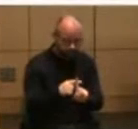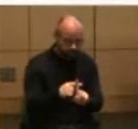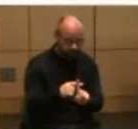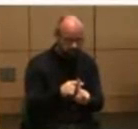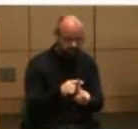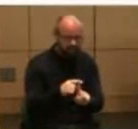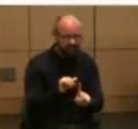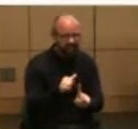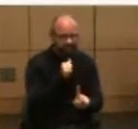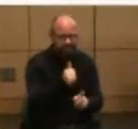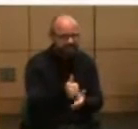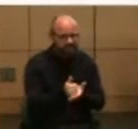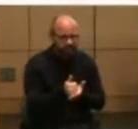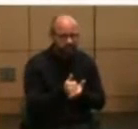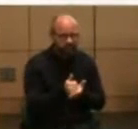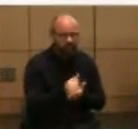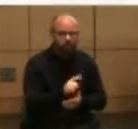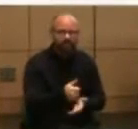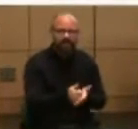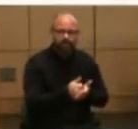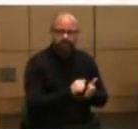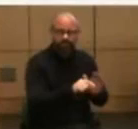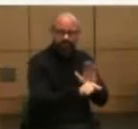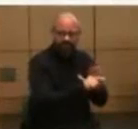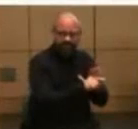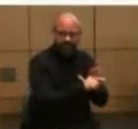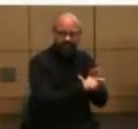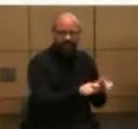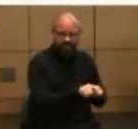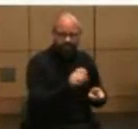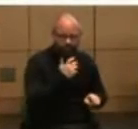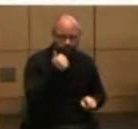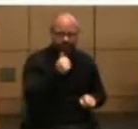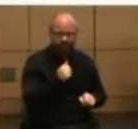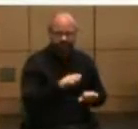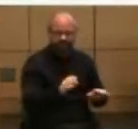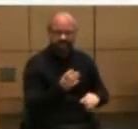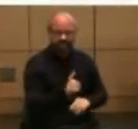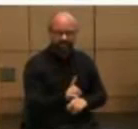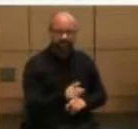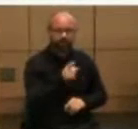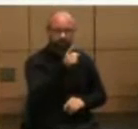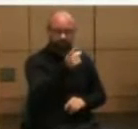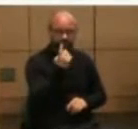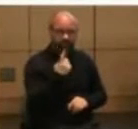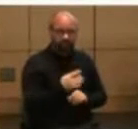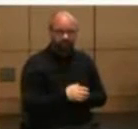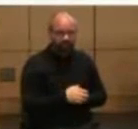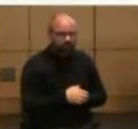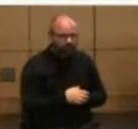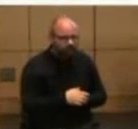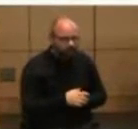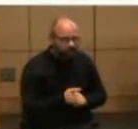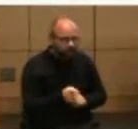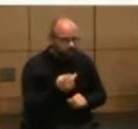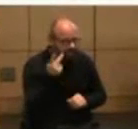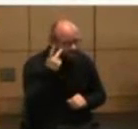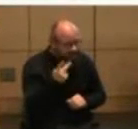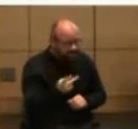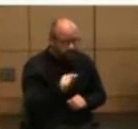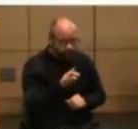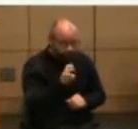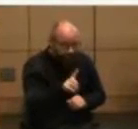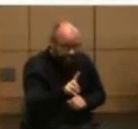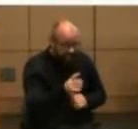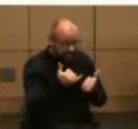positive. It only helps if it's negative, as an older child. Okay. The other question I have is, are you seeing a trend with permanent unilateral hearing